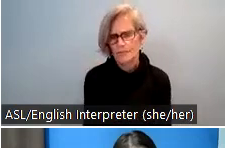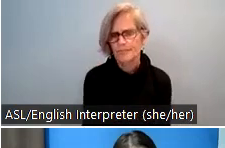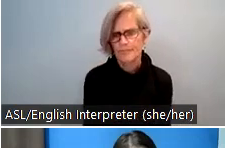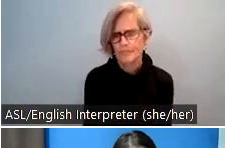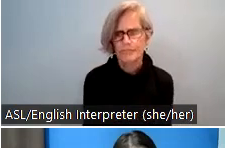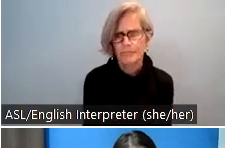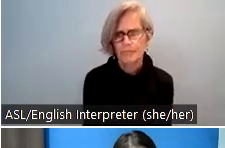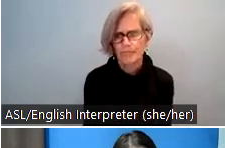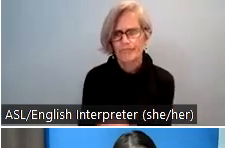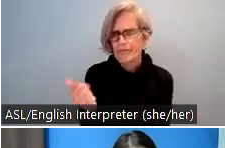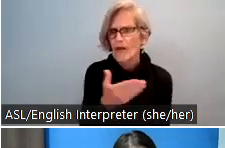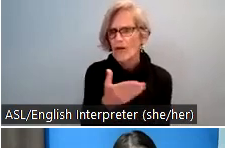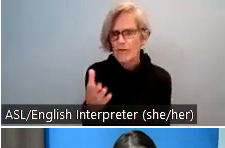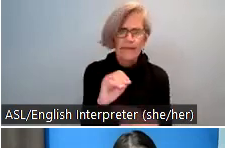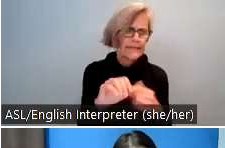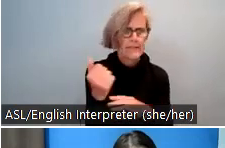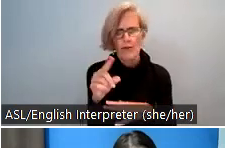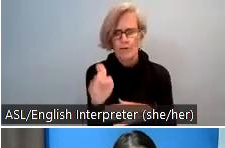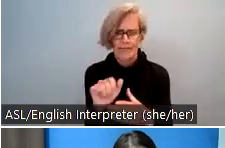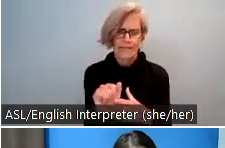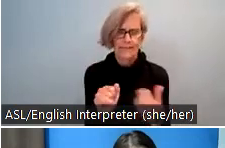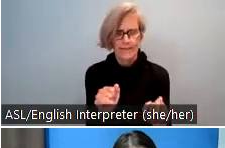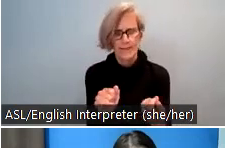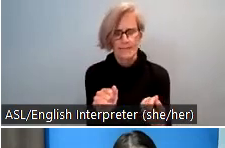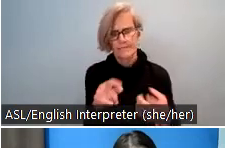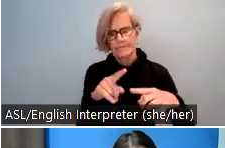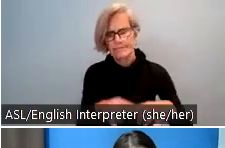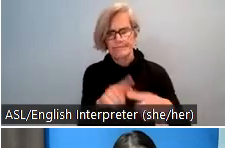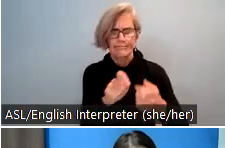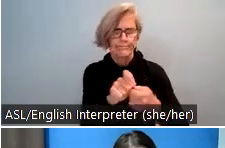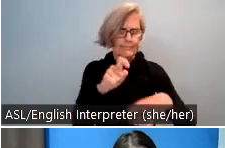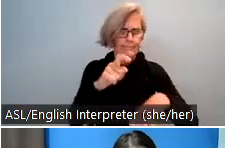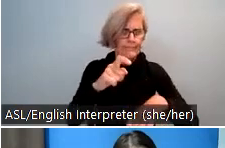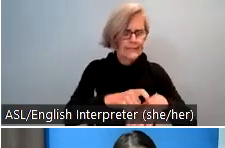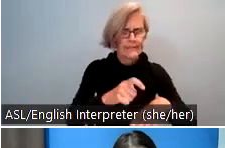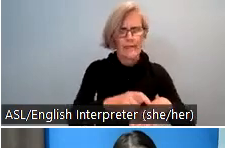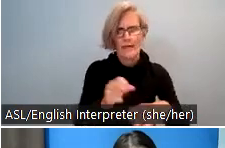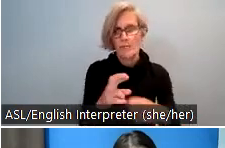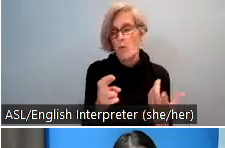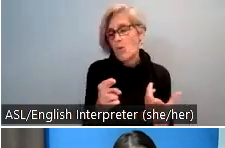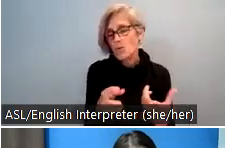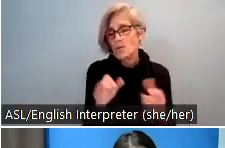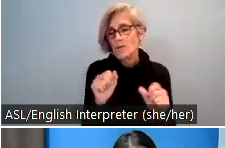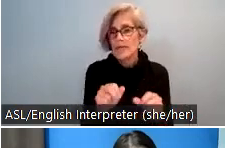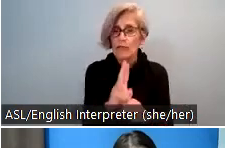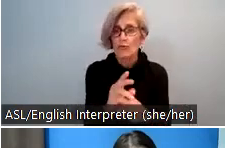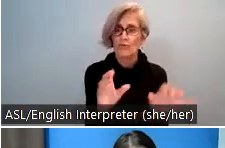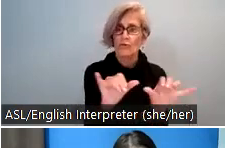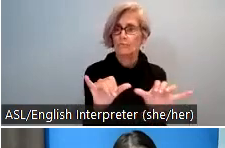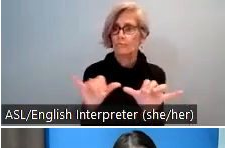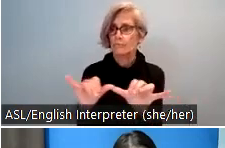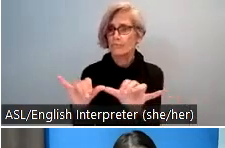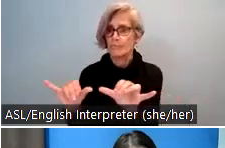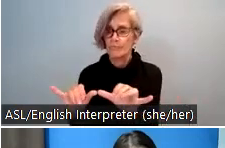items that are time sensitive or identify as a milestone within your project. Enter